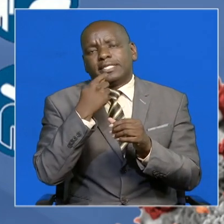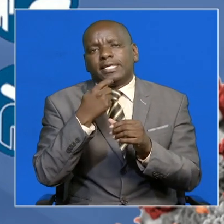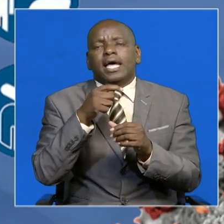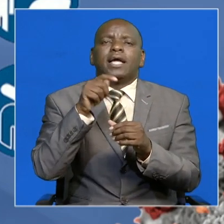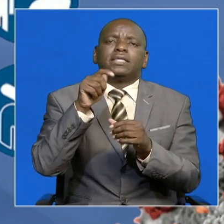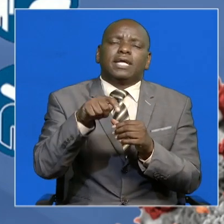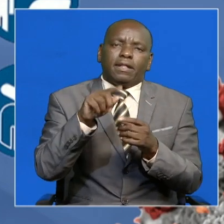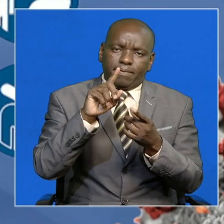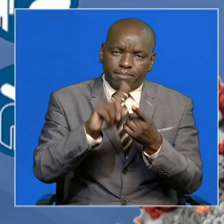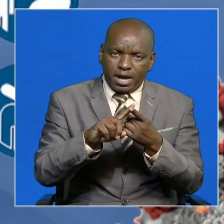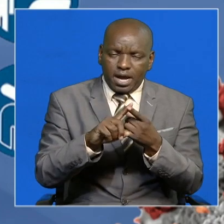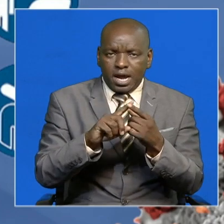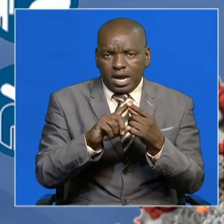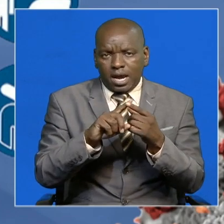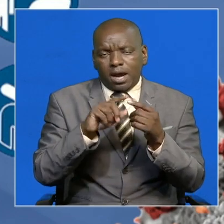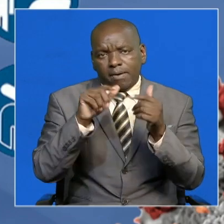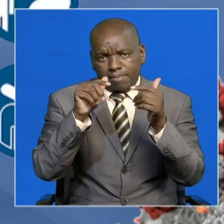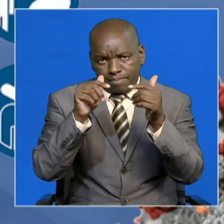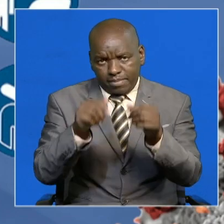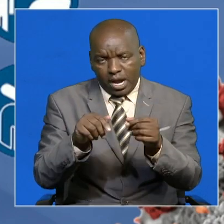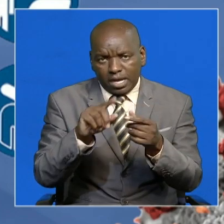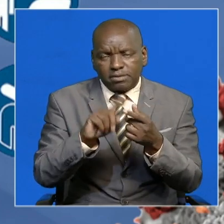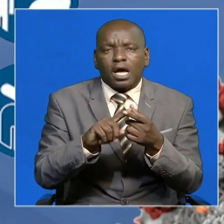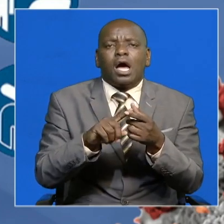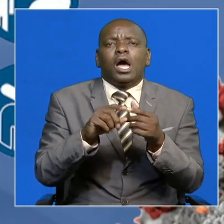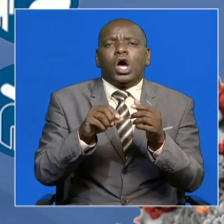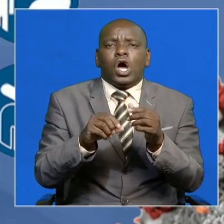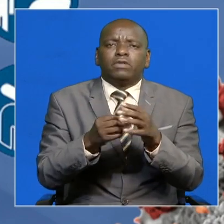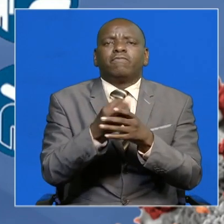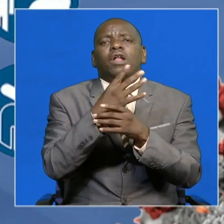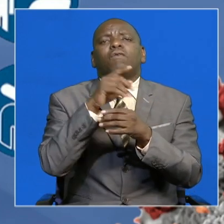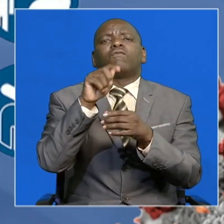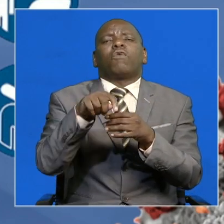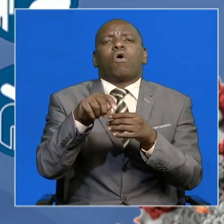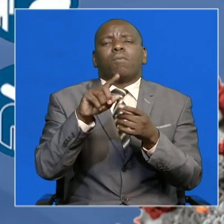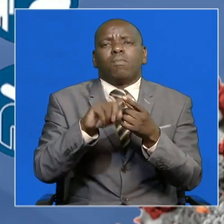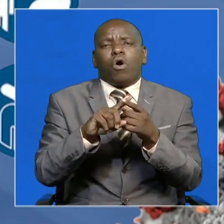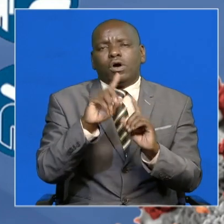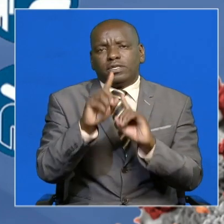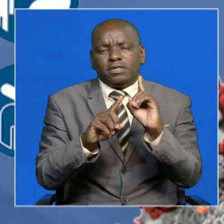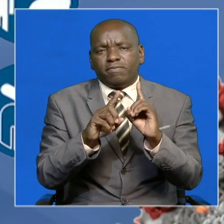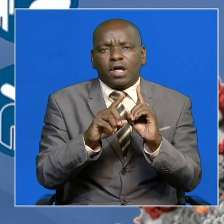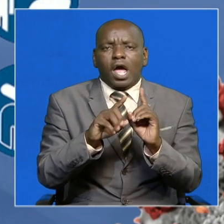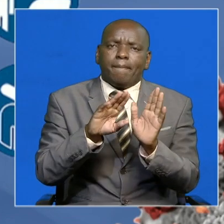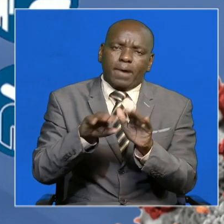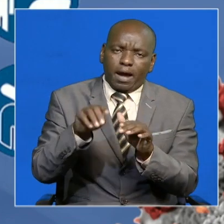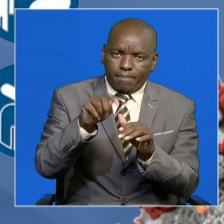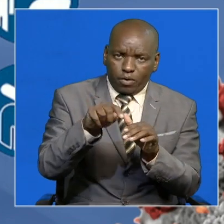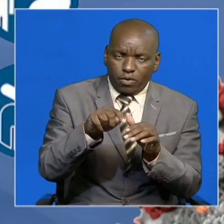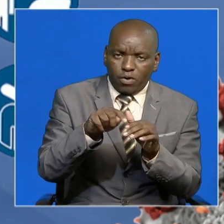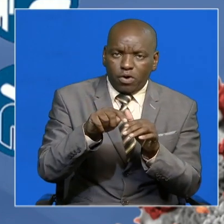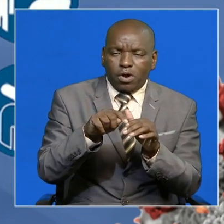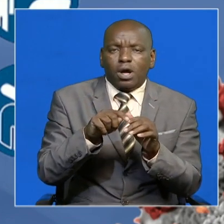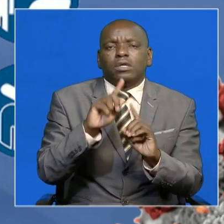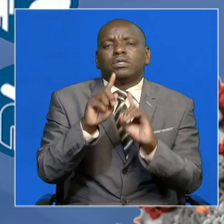that particular medicine was not originally developed for, that is off-label approach is what